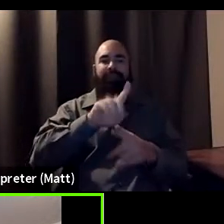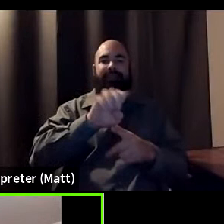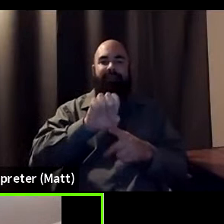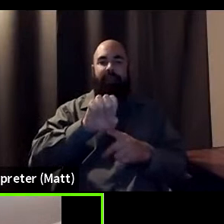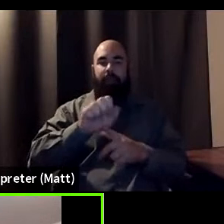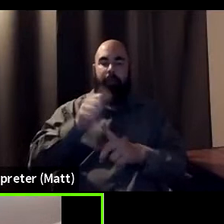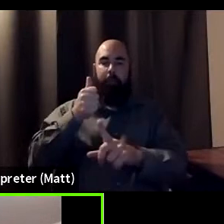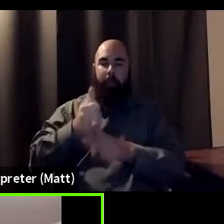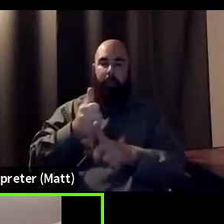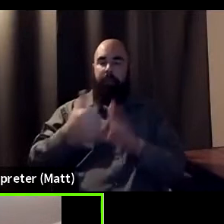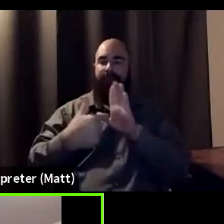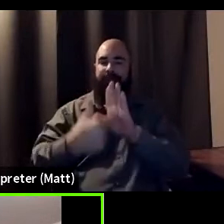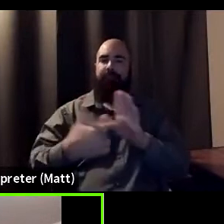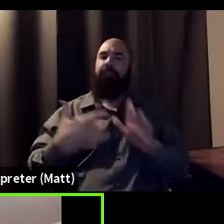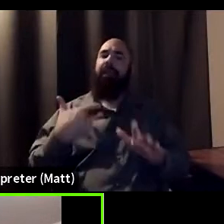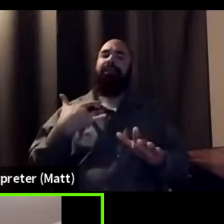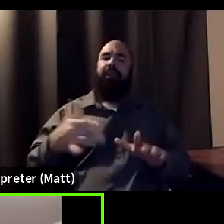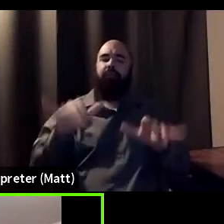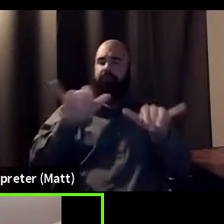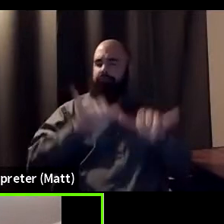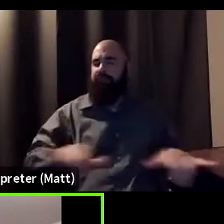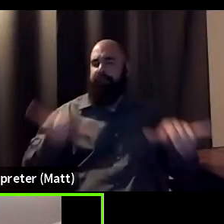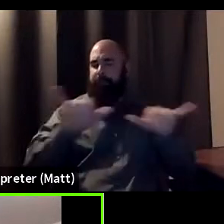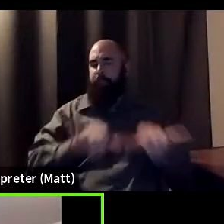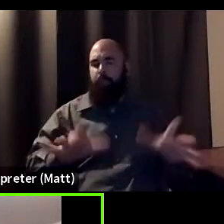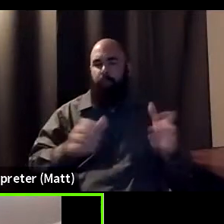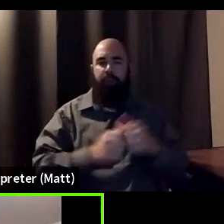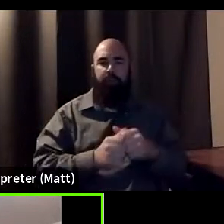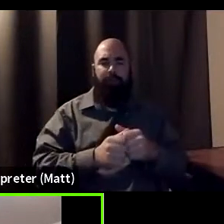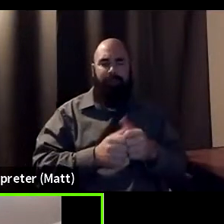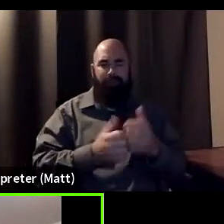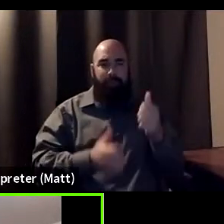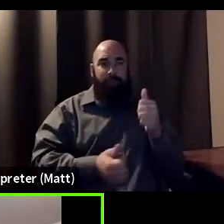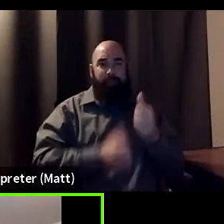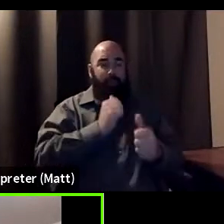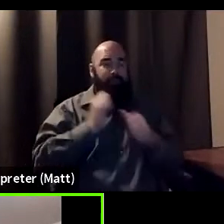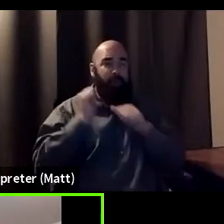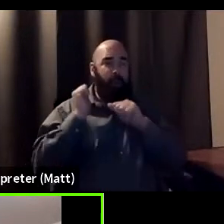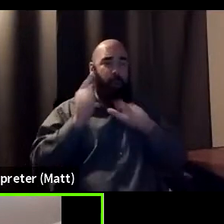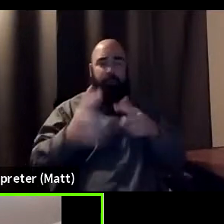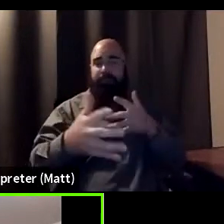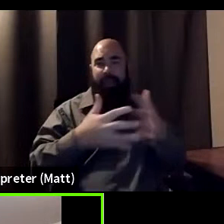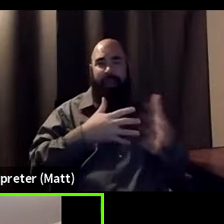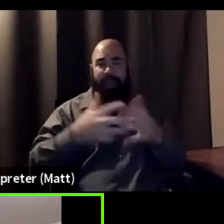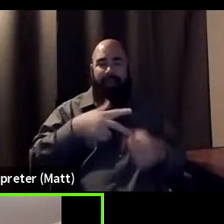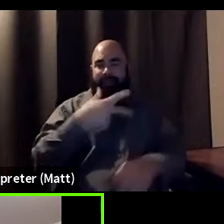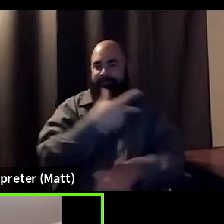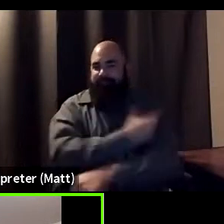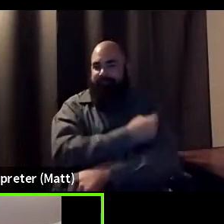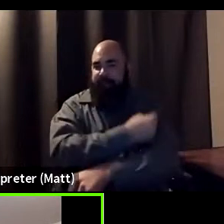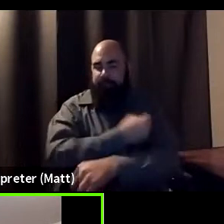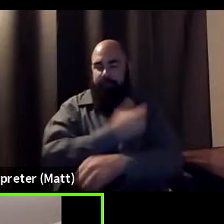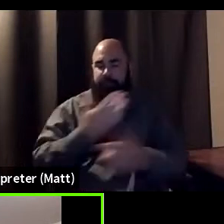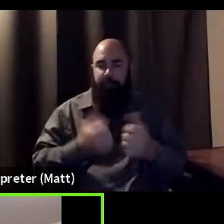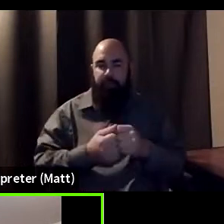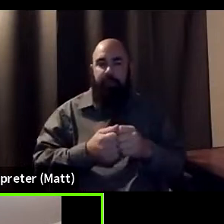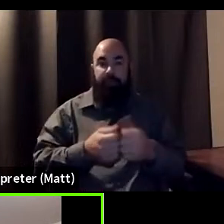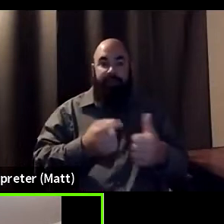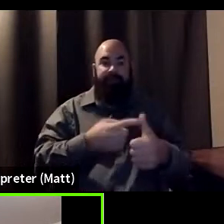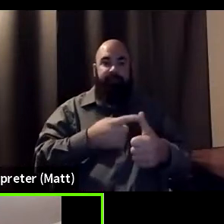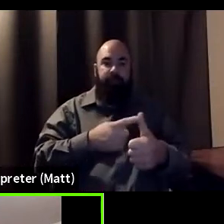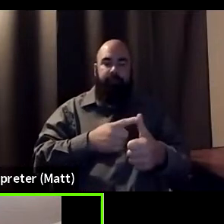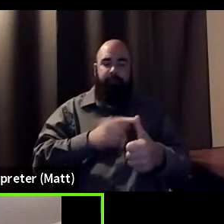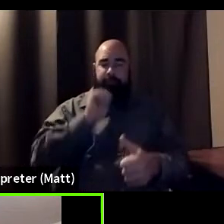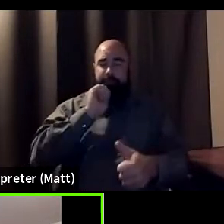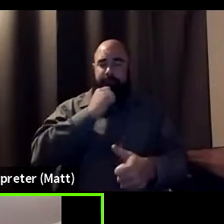in general. And this is pretty much consistent with vaccines in general. The most common side effects are going to be a sore arm from